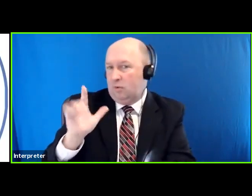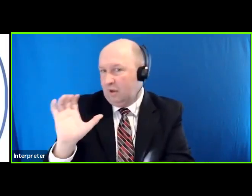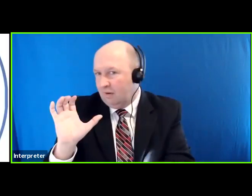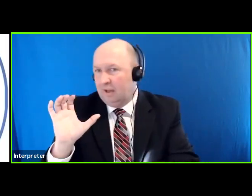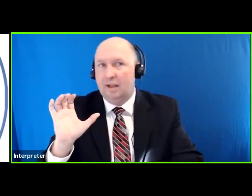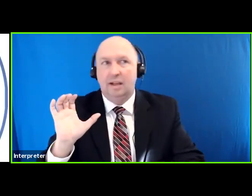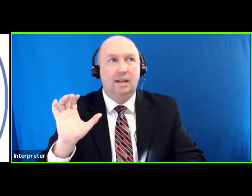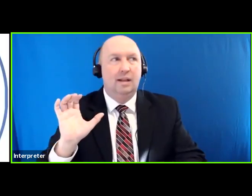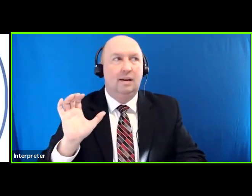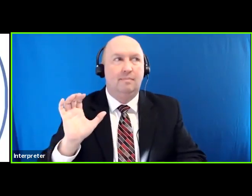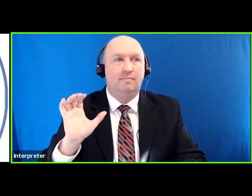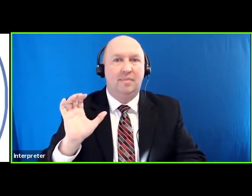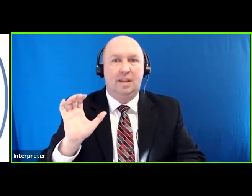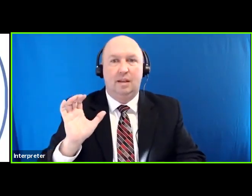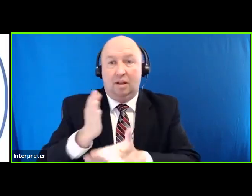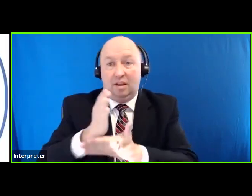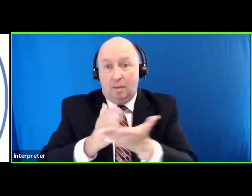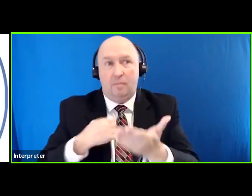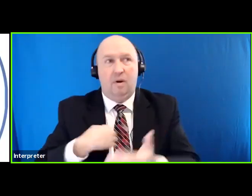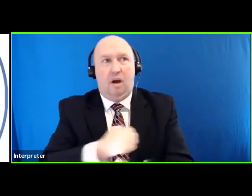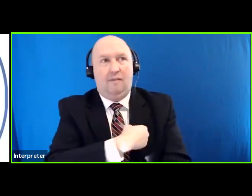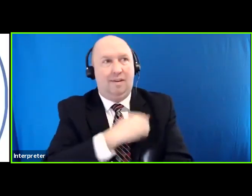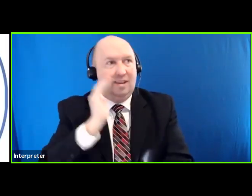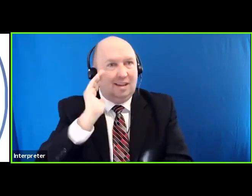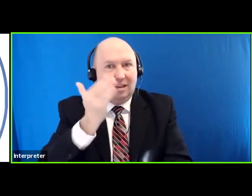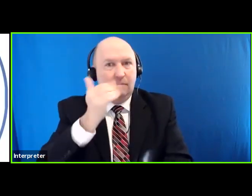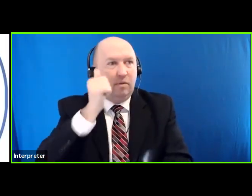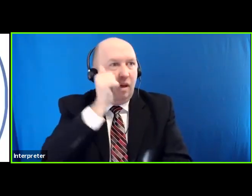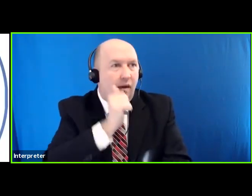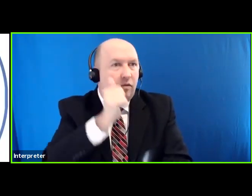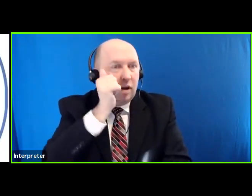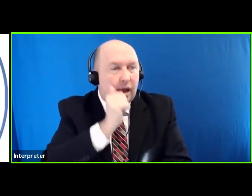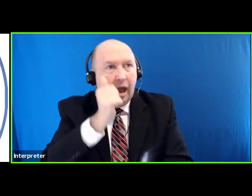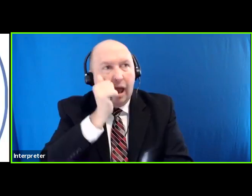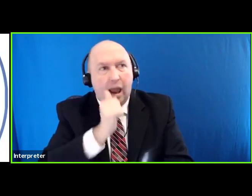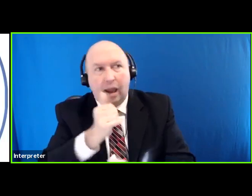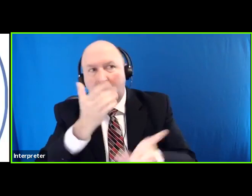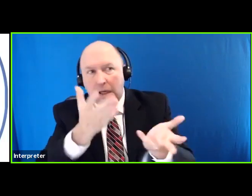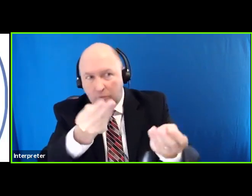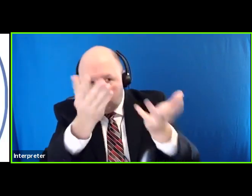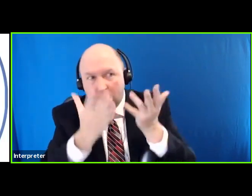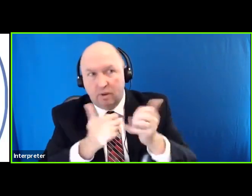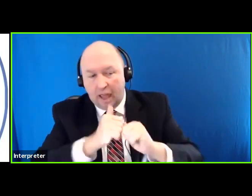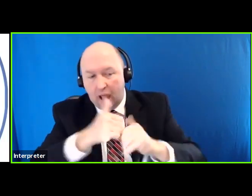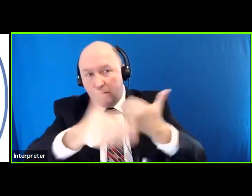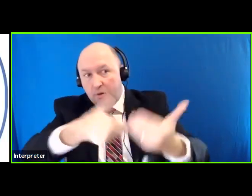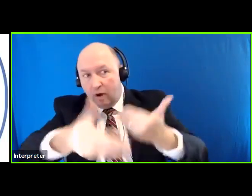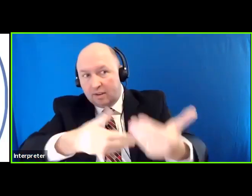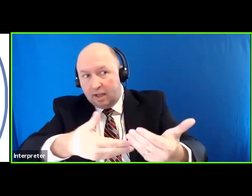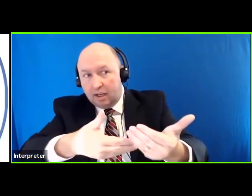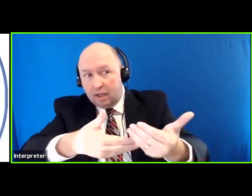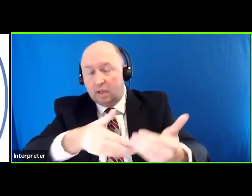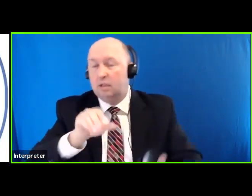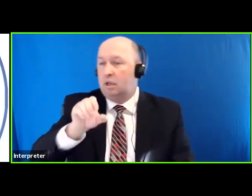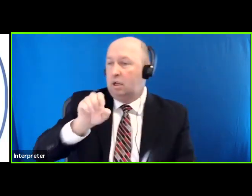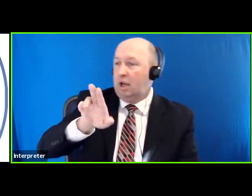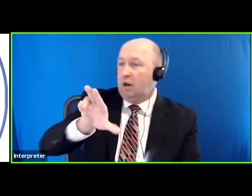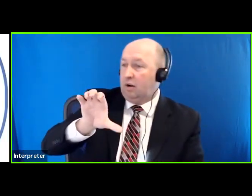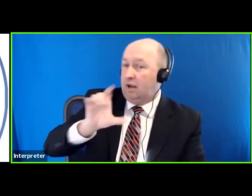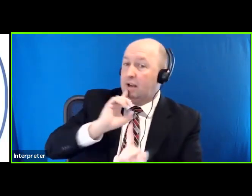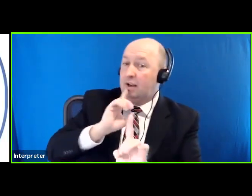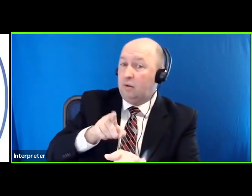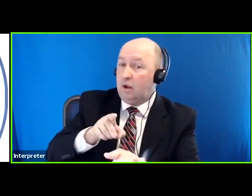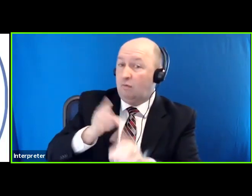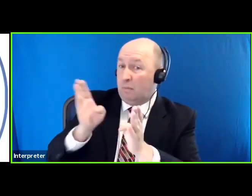kind of a day-by-day thing. Is that still where things stand? I would have to say for our